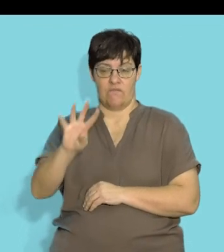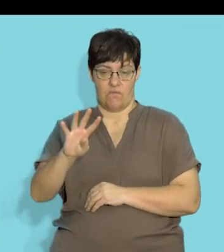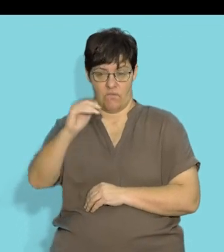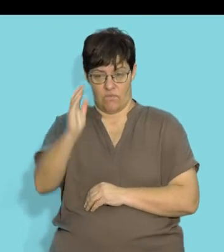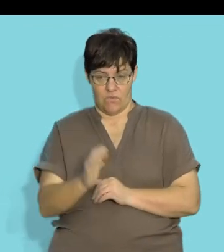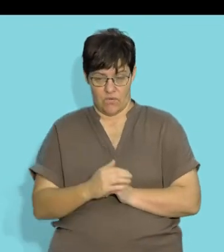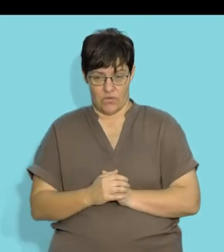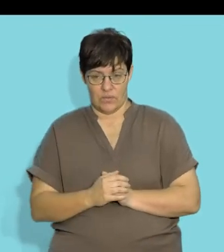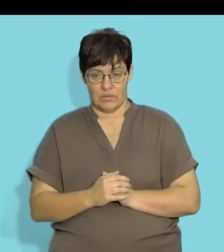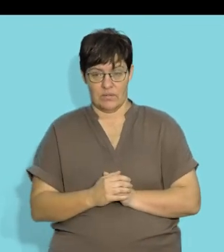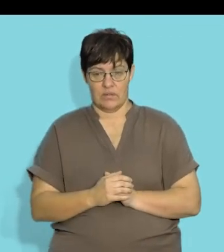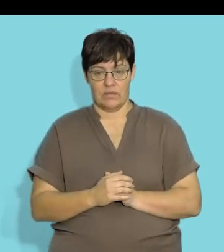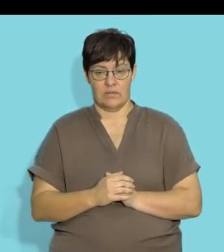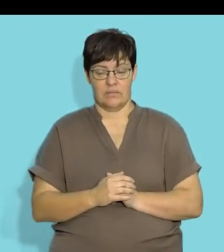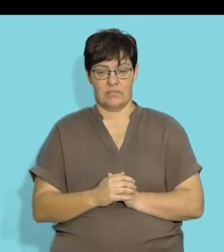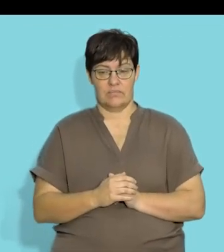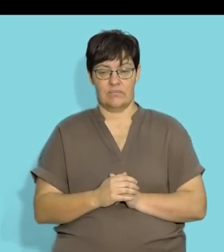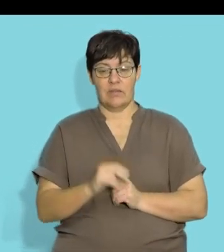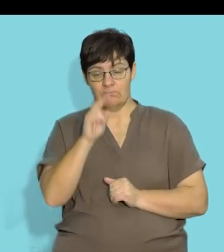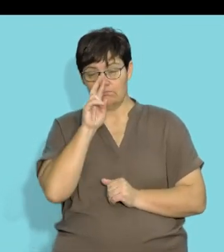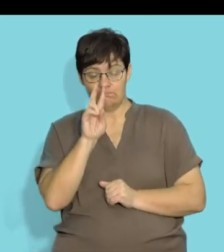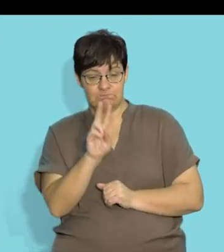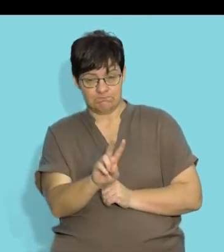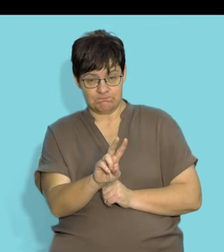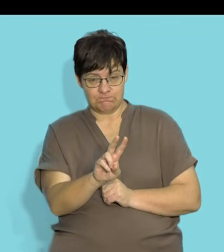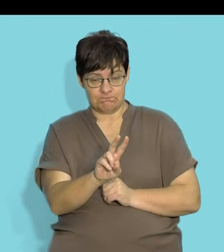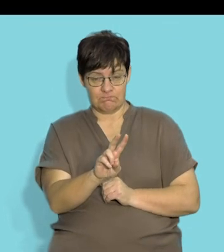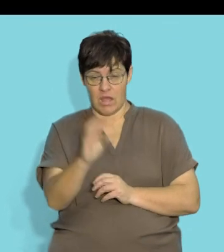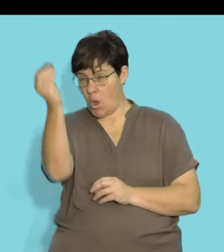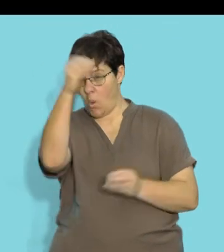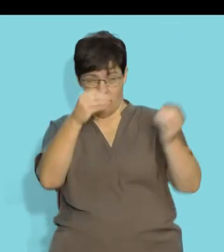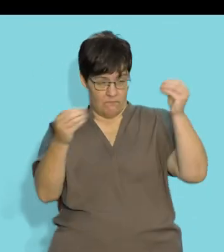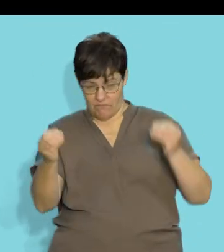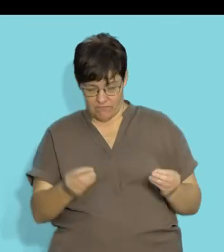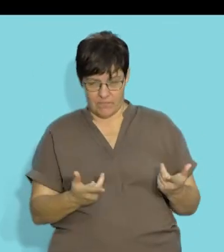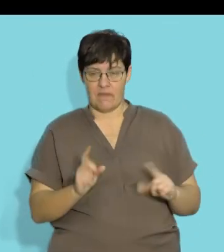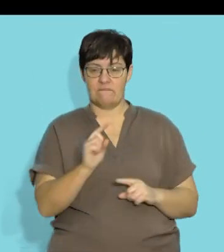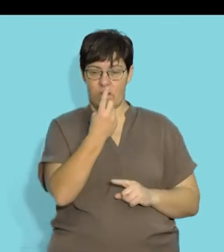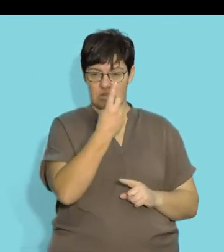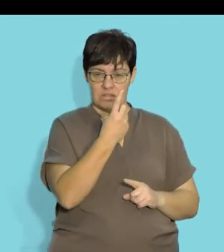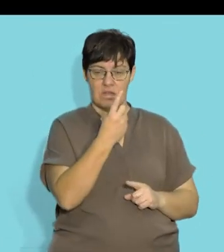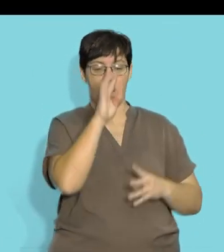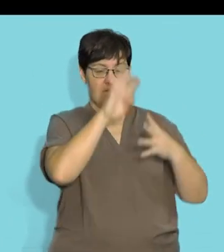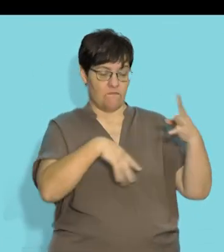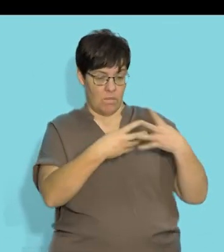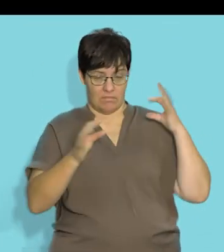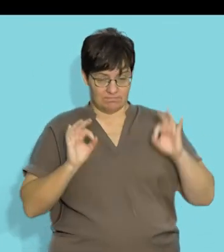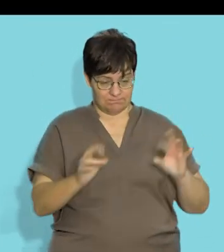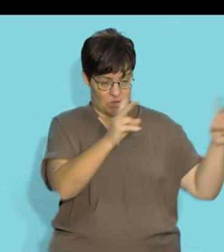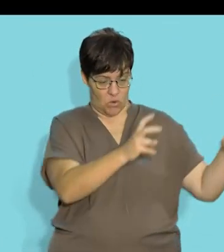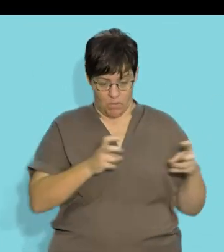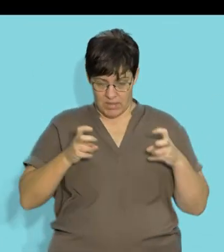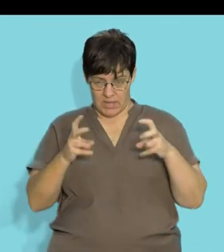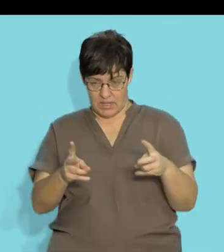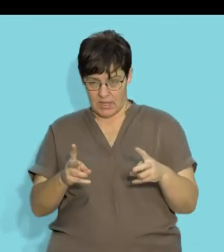0.04, right? So if you look at the substitution, so first is the correct formula that we copied